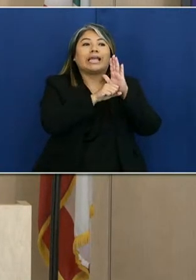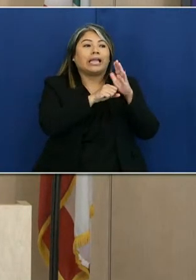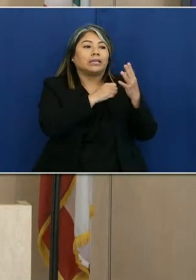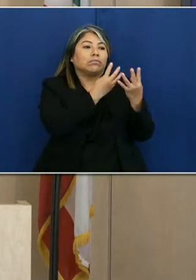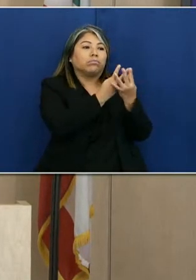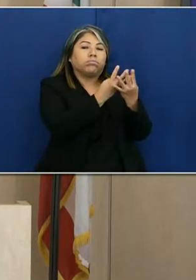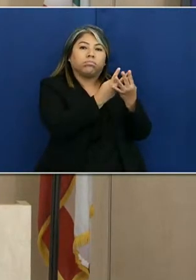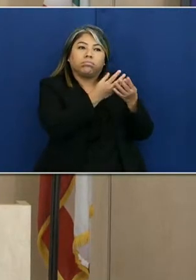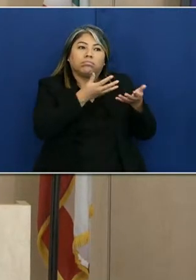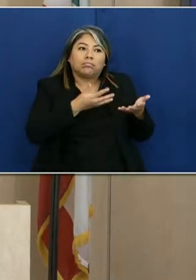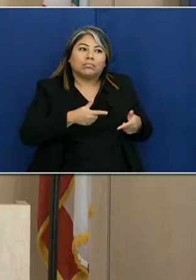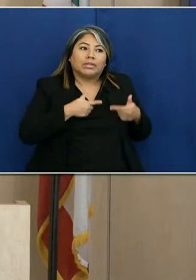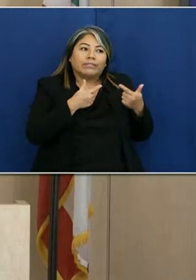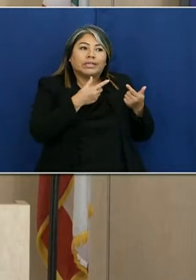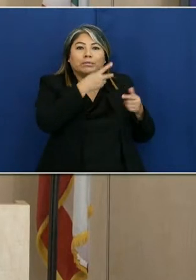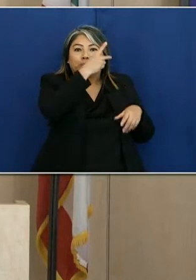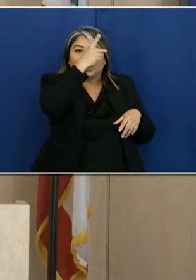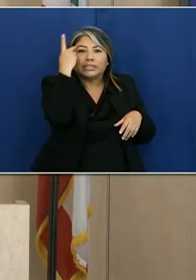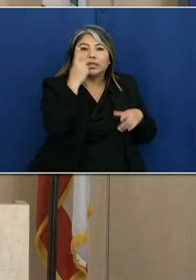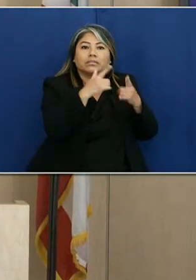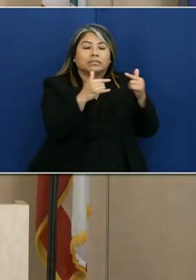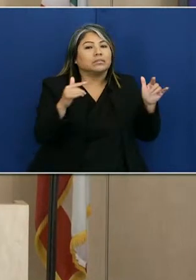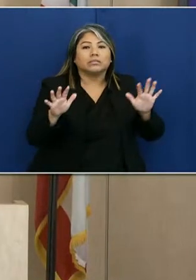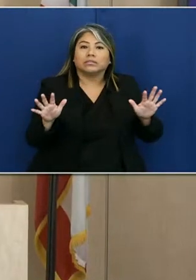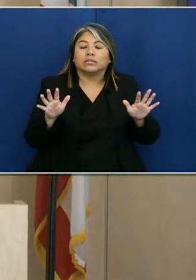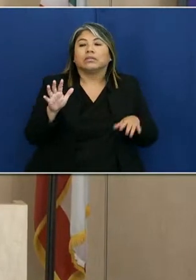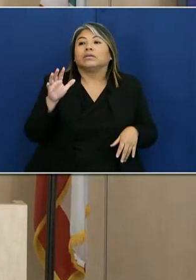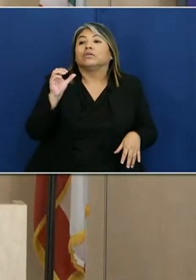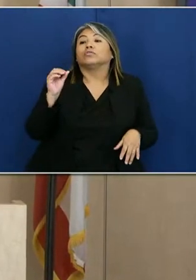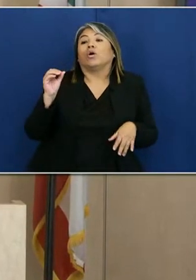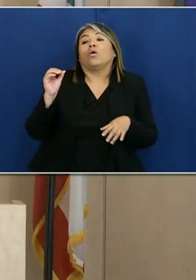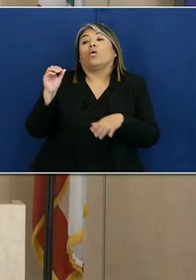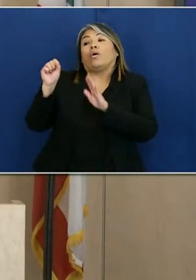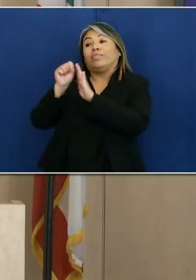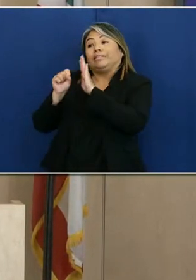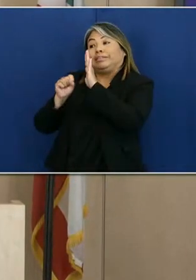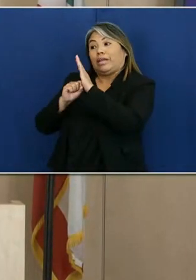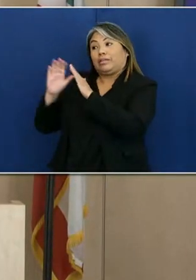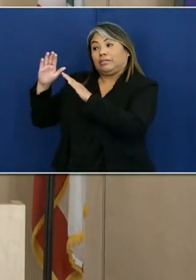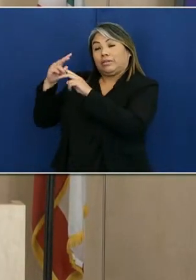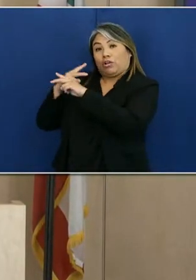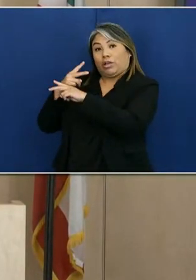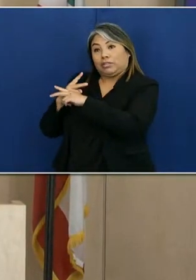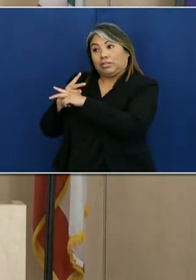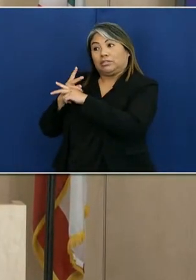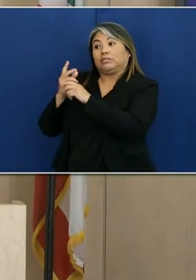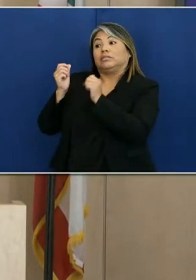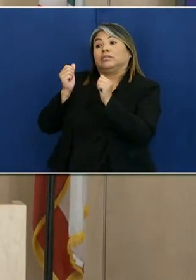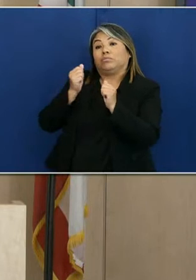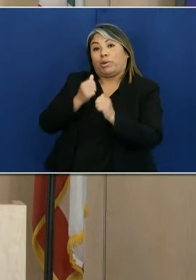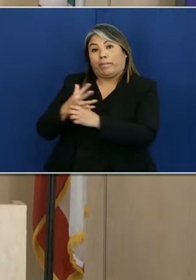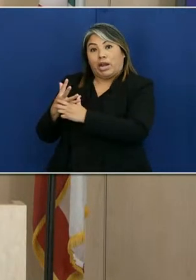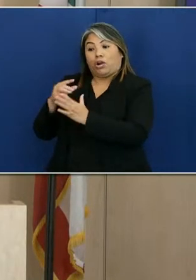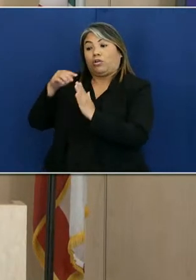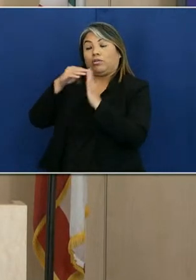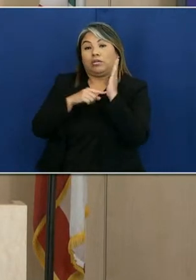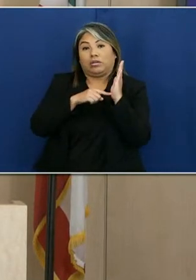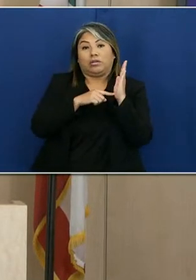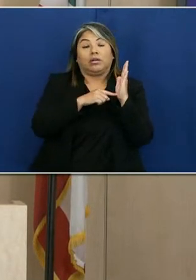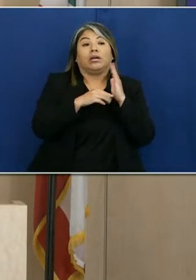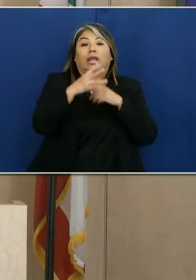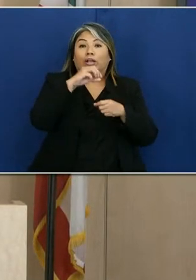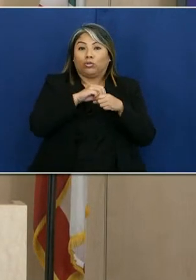inmates. So what we determine is that the calculations that the state originally prepared included